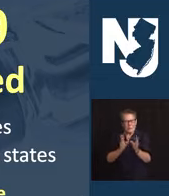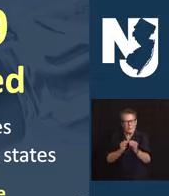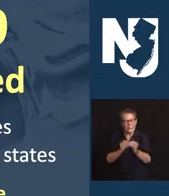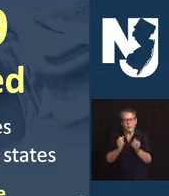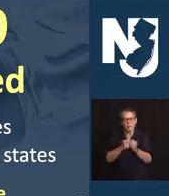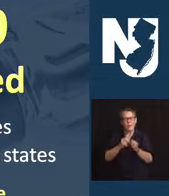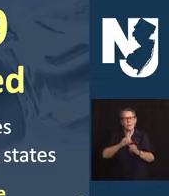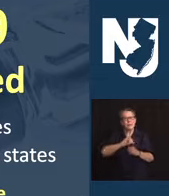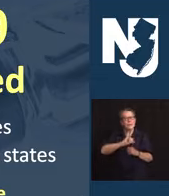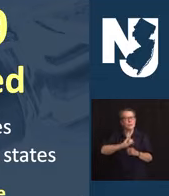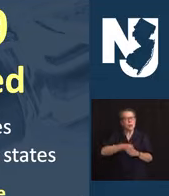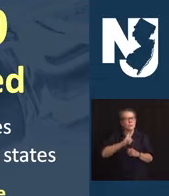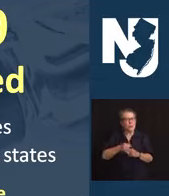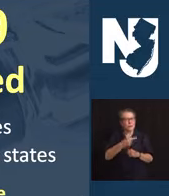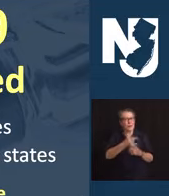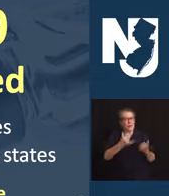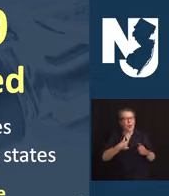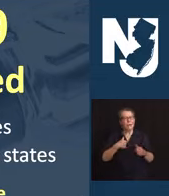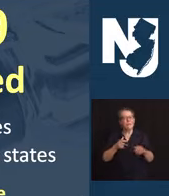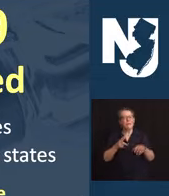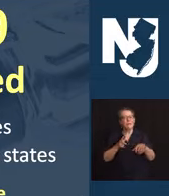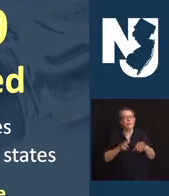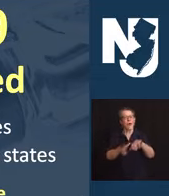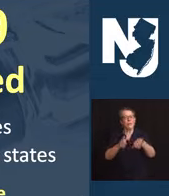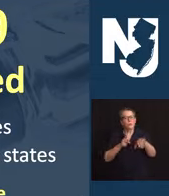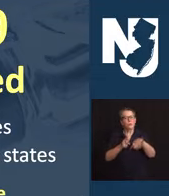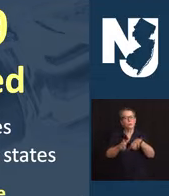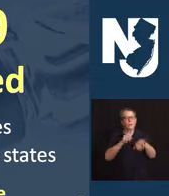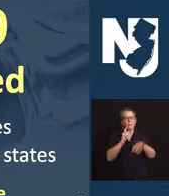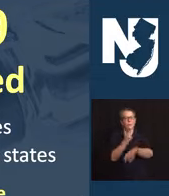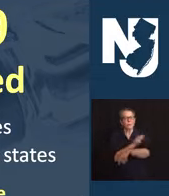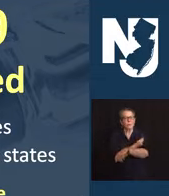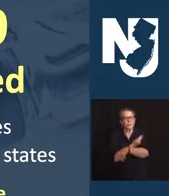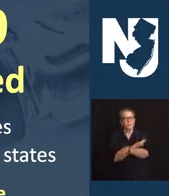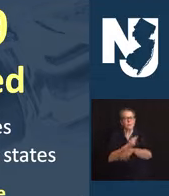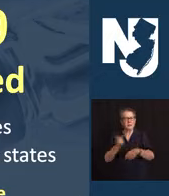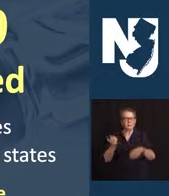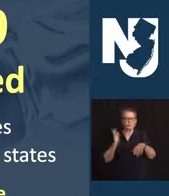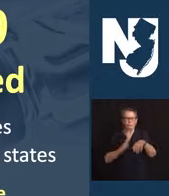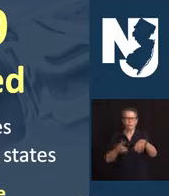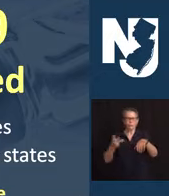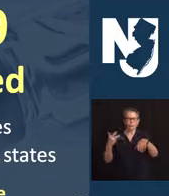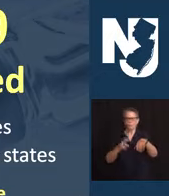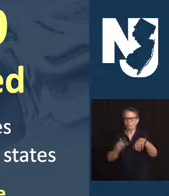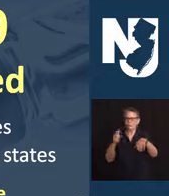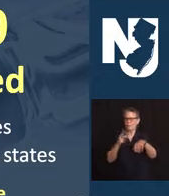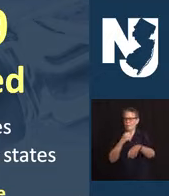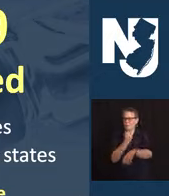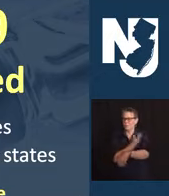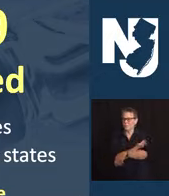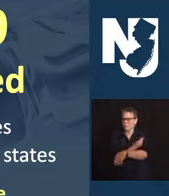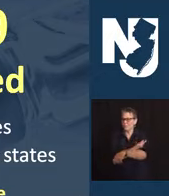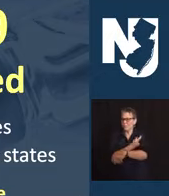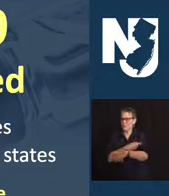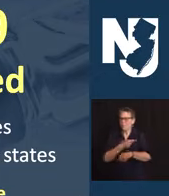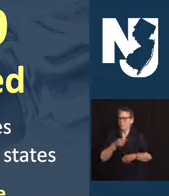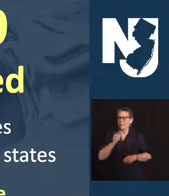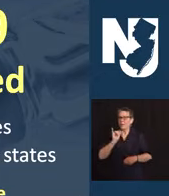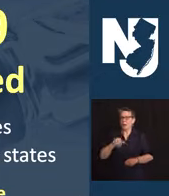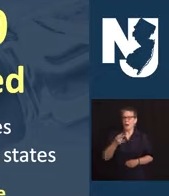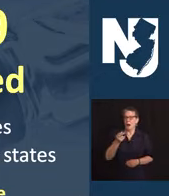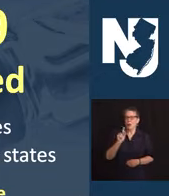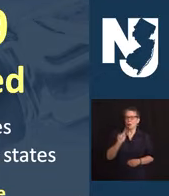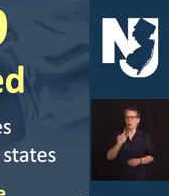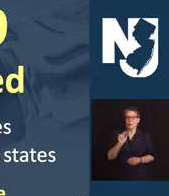county seat. Give a shout out to the Hunterdon County folks. I think did a really good job. And we have at the